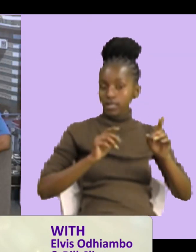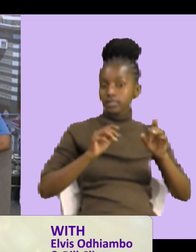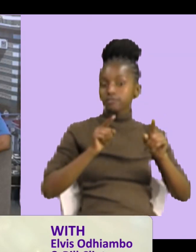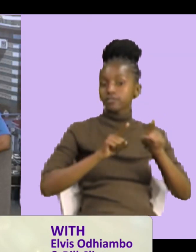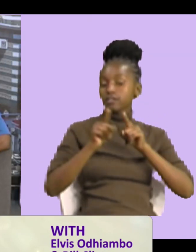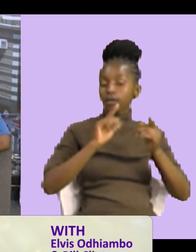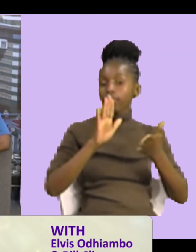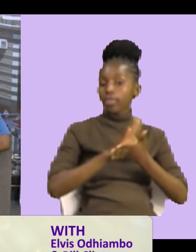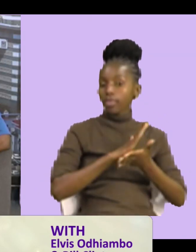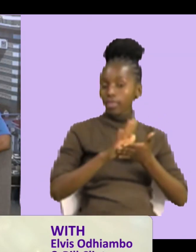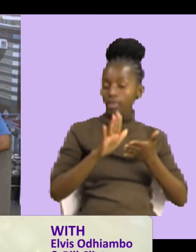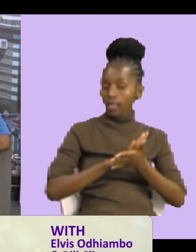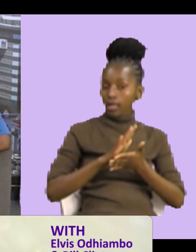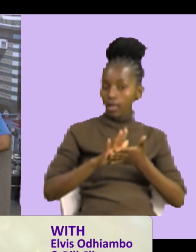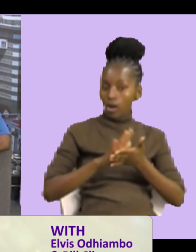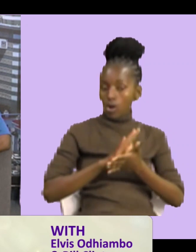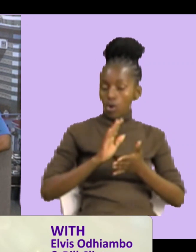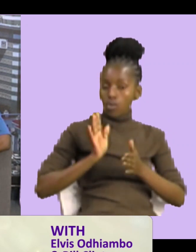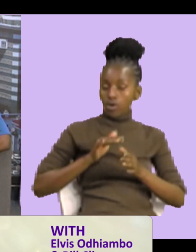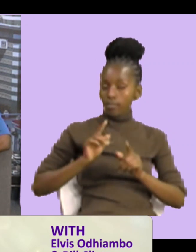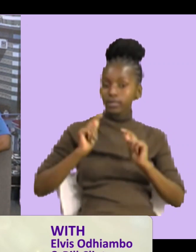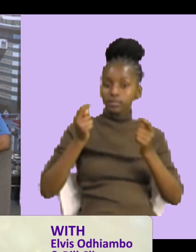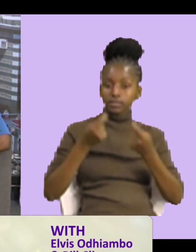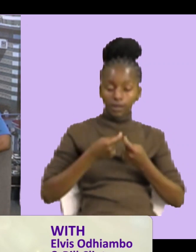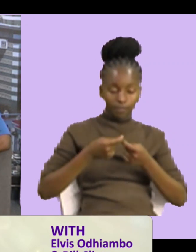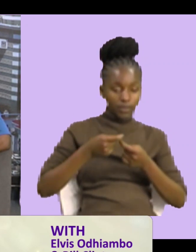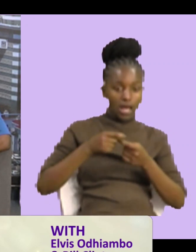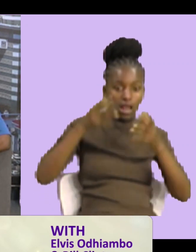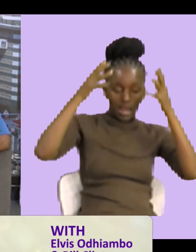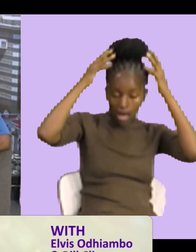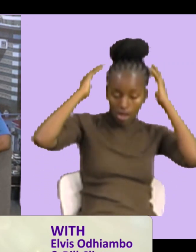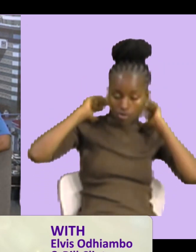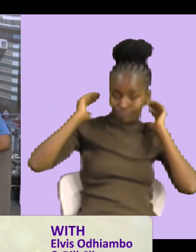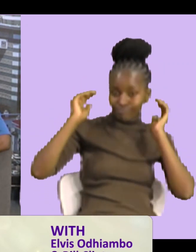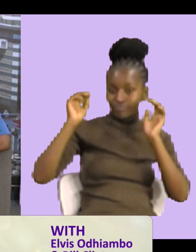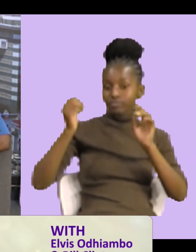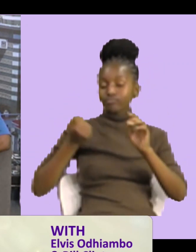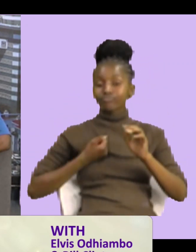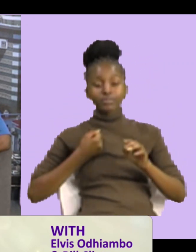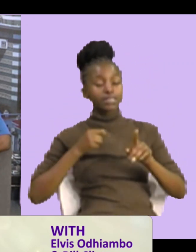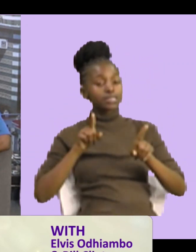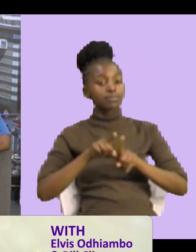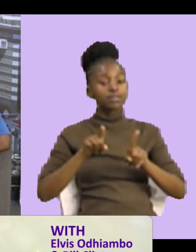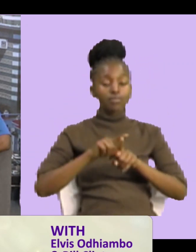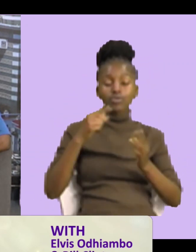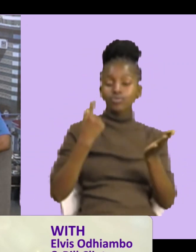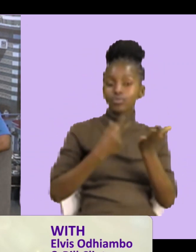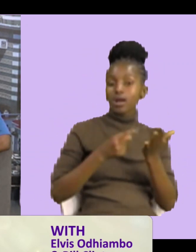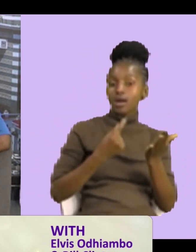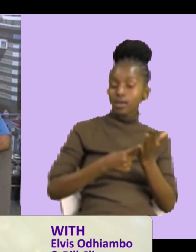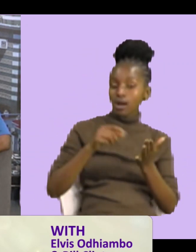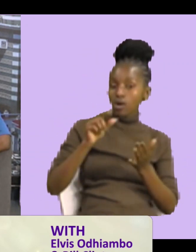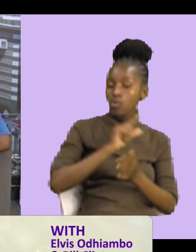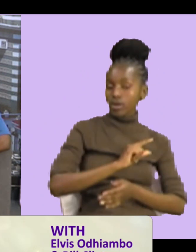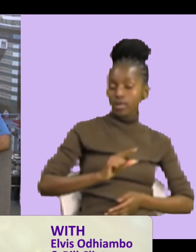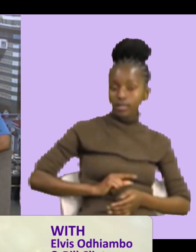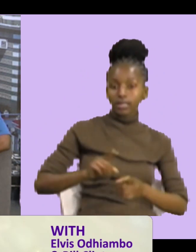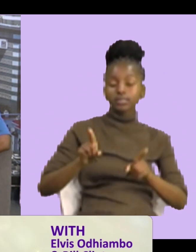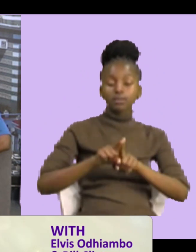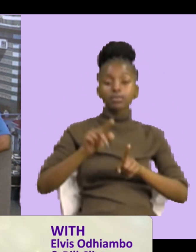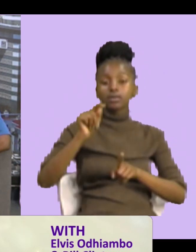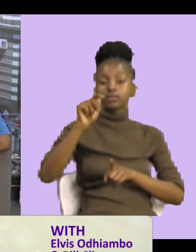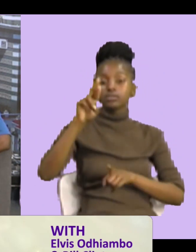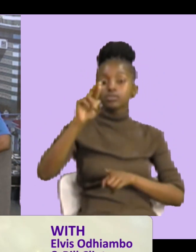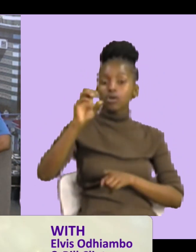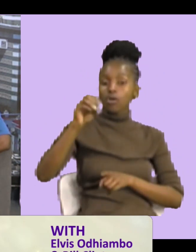the women team, the Lioness, the Uganda Cranes as well. Then we have the Tax Sevens, not forgetting Tropic Sevens, who have